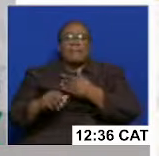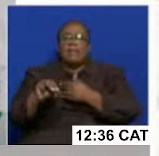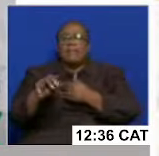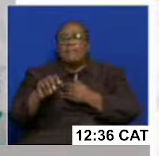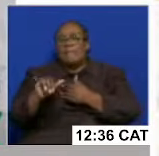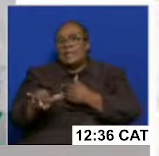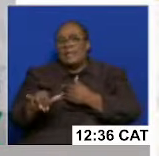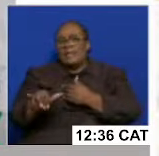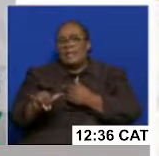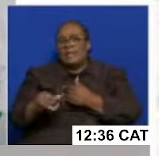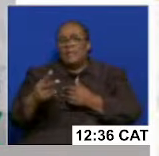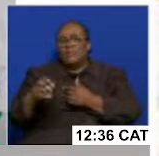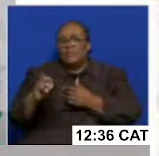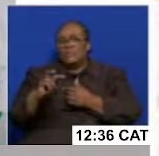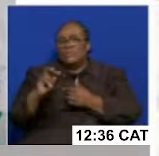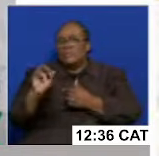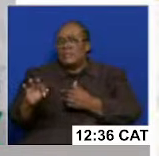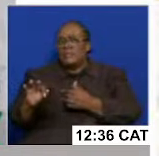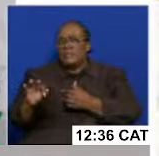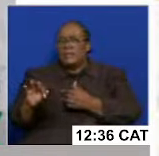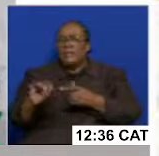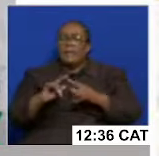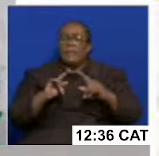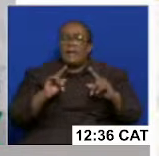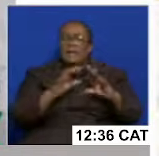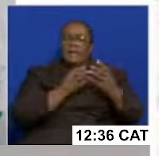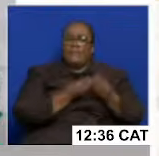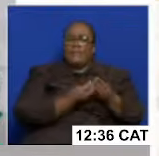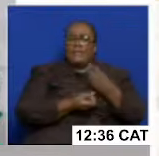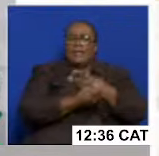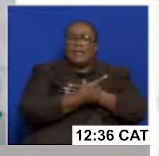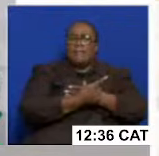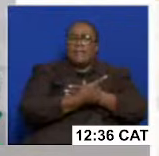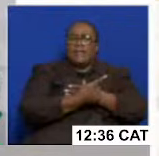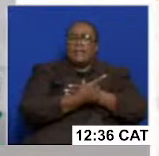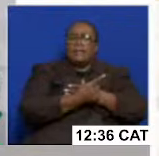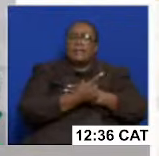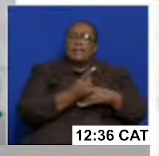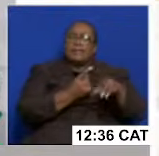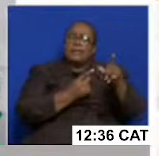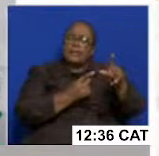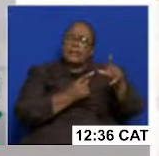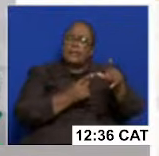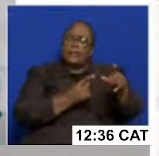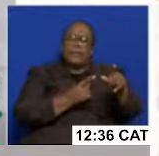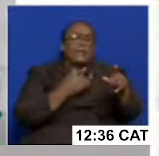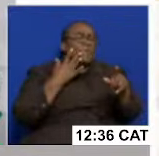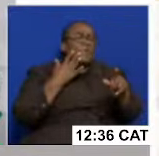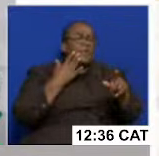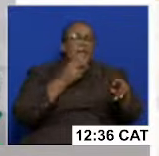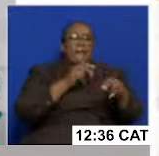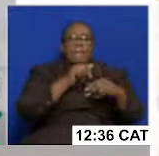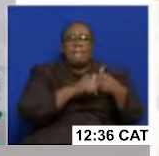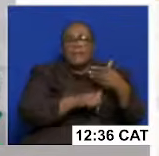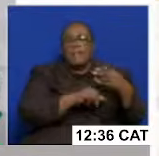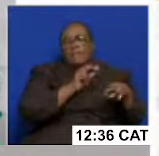when the events that happened in Kelani happened in February, some few months back?